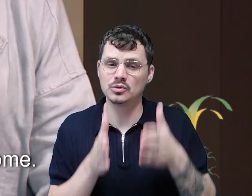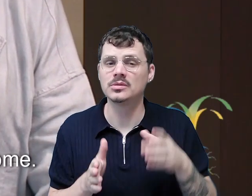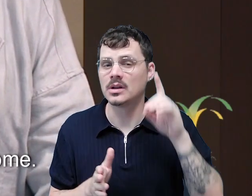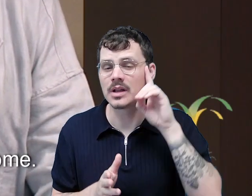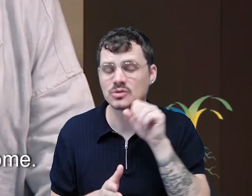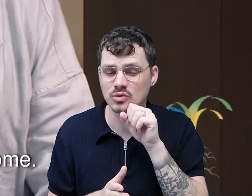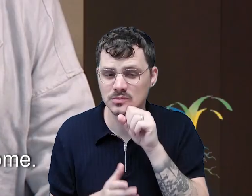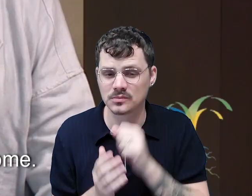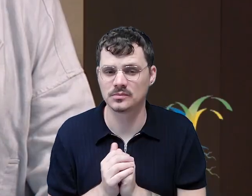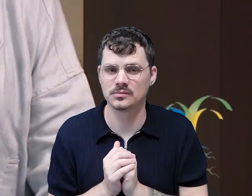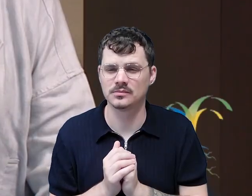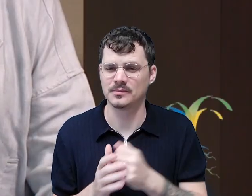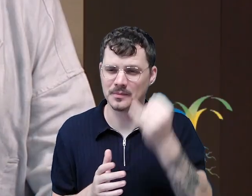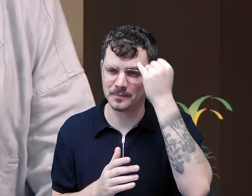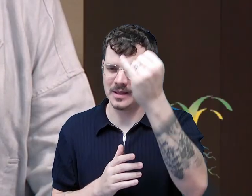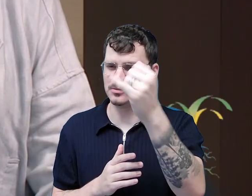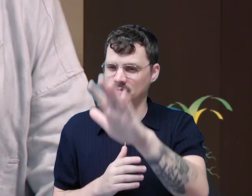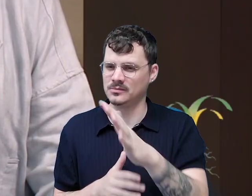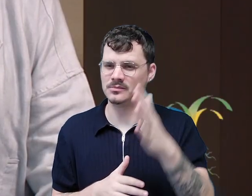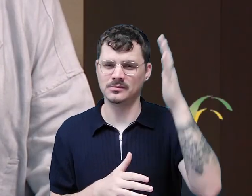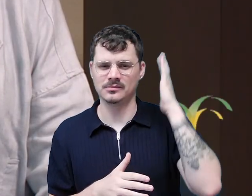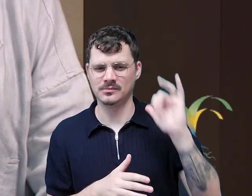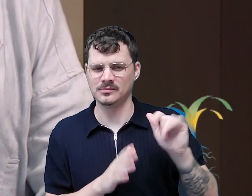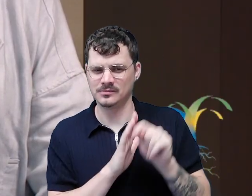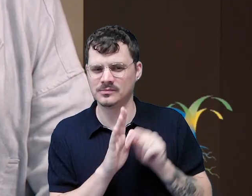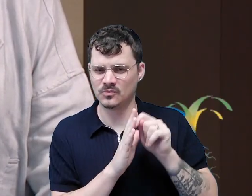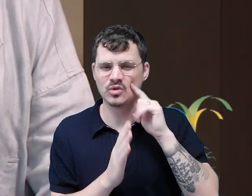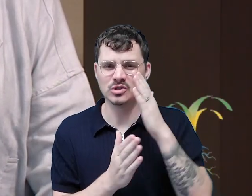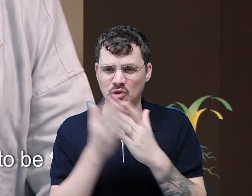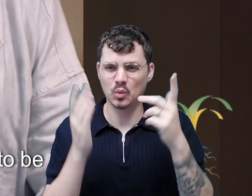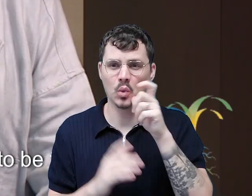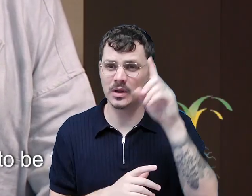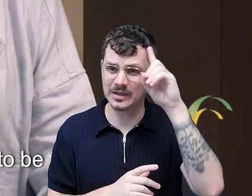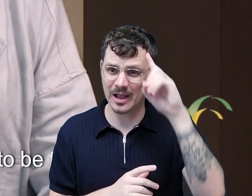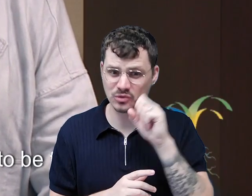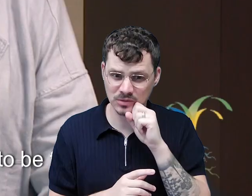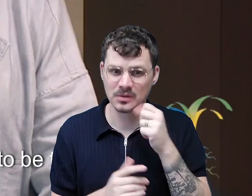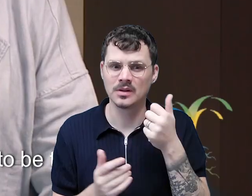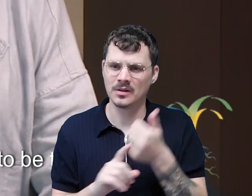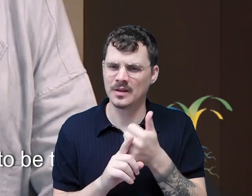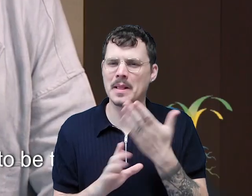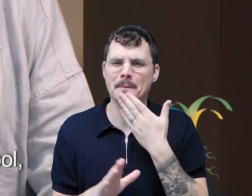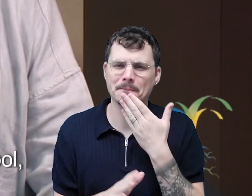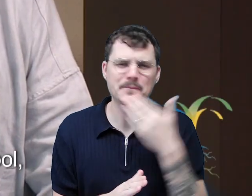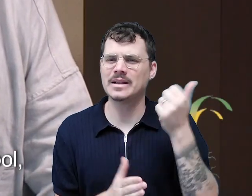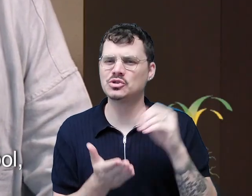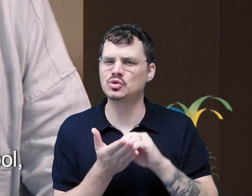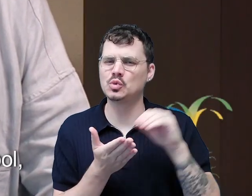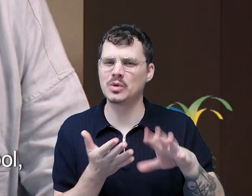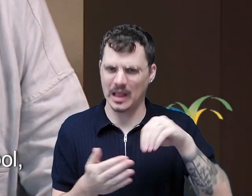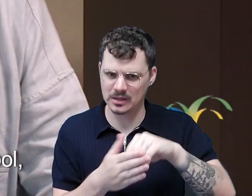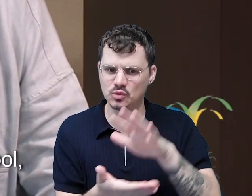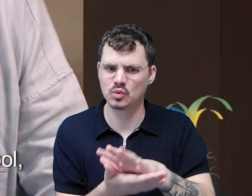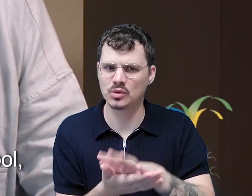was a person with Down syndrome. Imagine that era. For somebody with Down syndrome to be the best